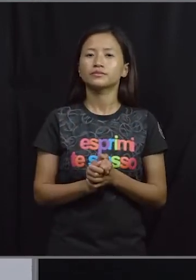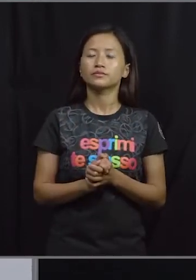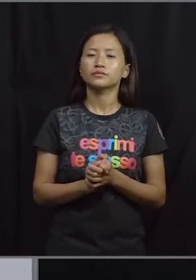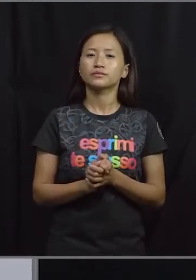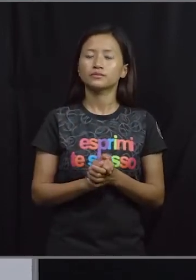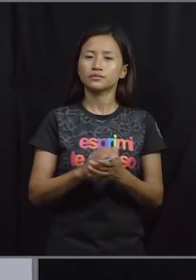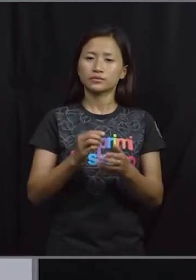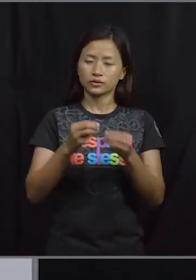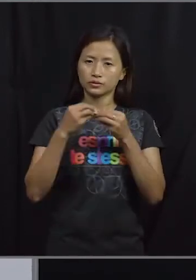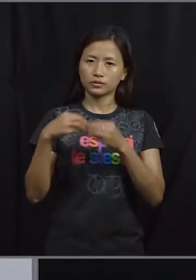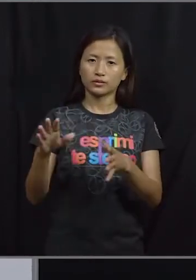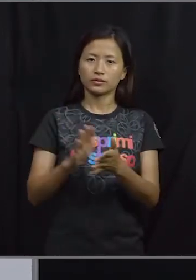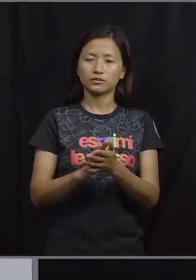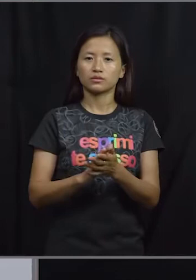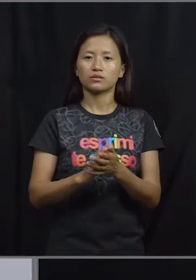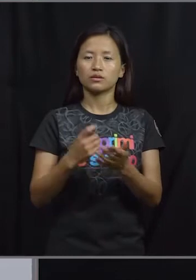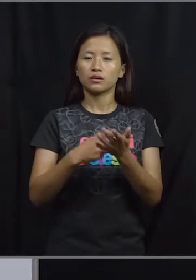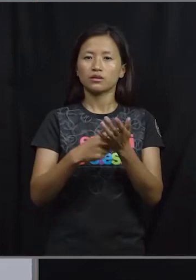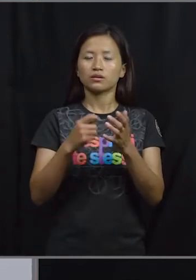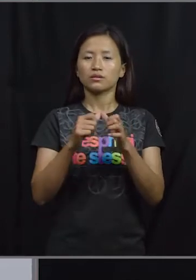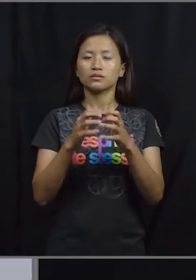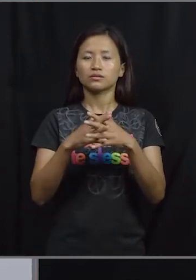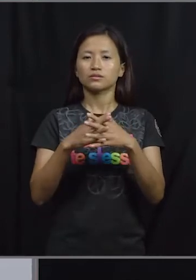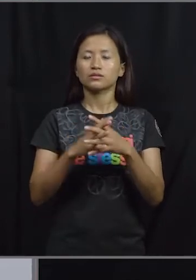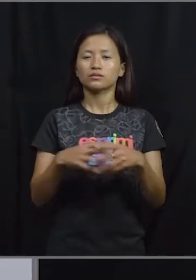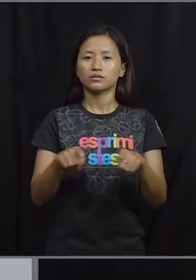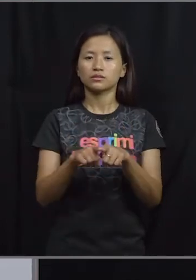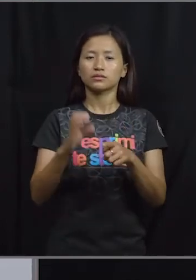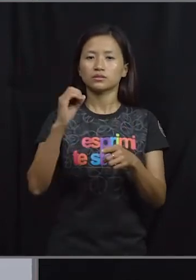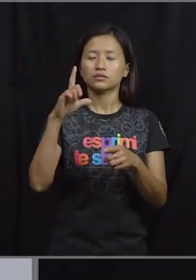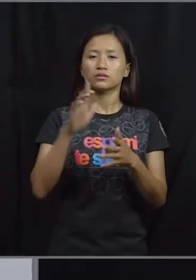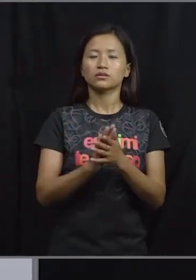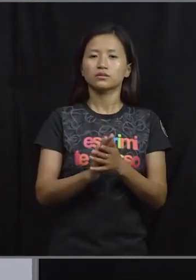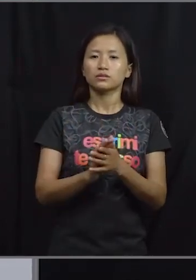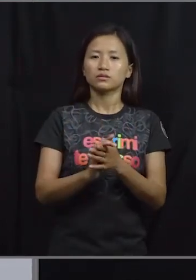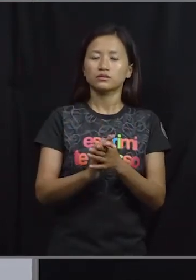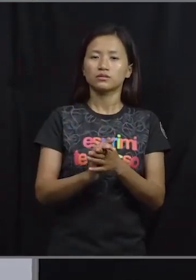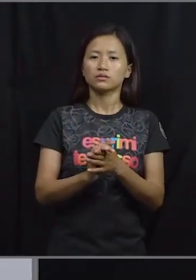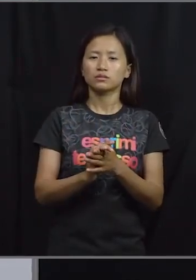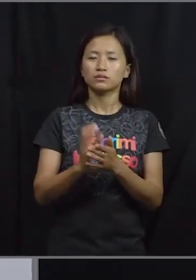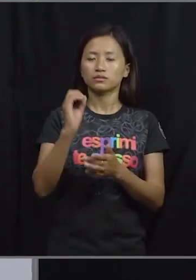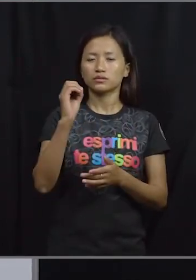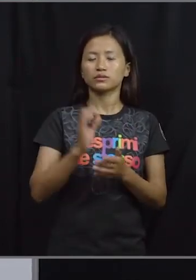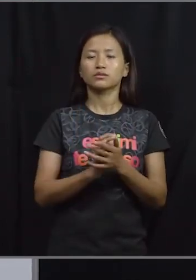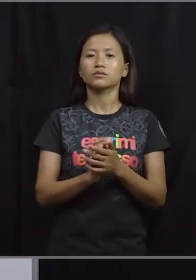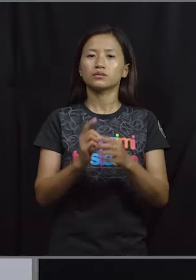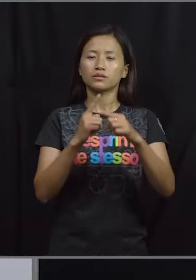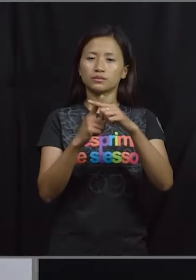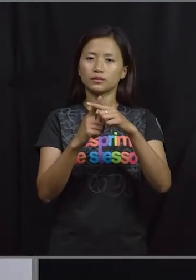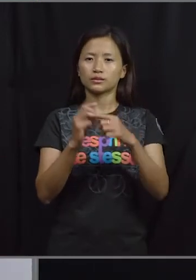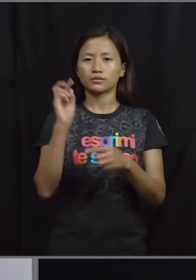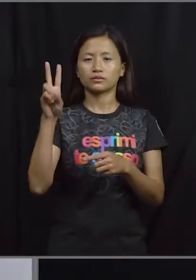so we will delete this row and column, we get this 2 by 2 matrix. So we will evaluate this 0 plus